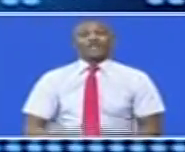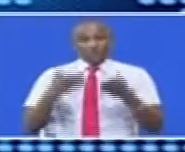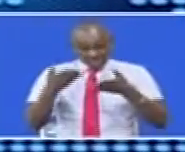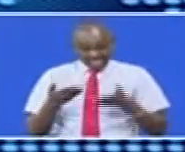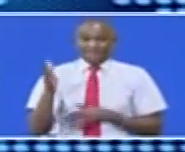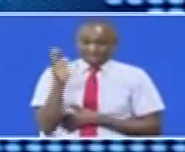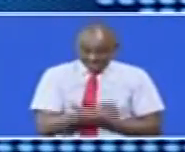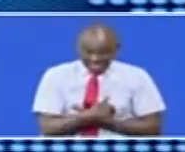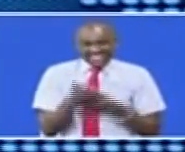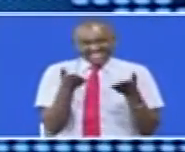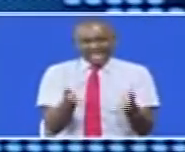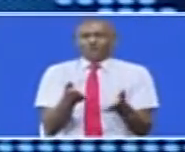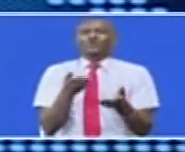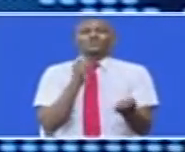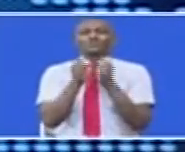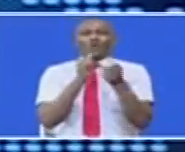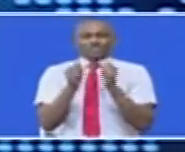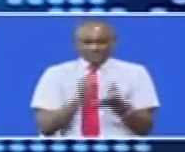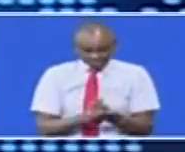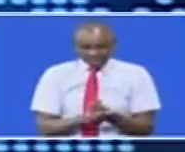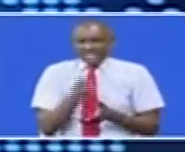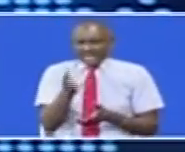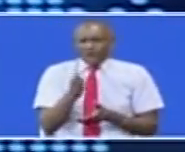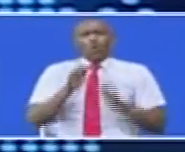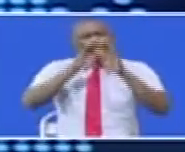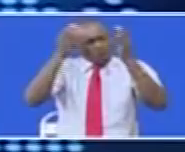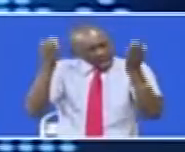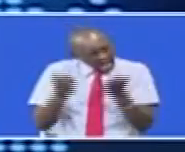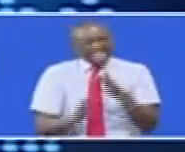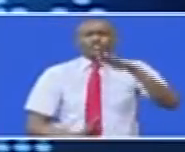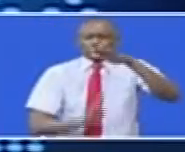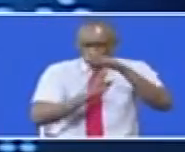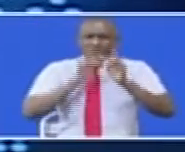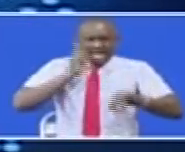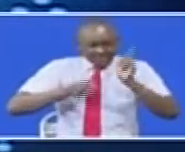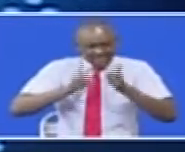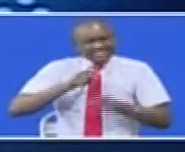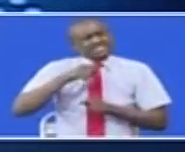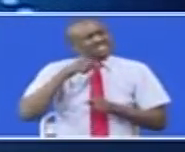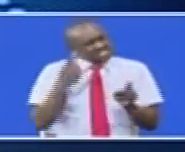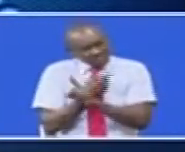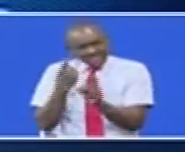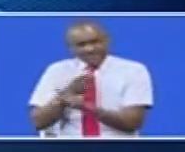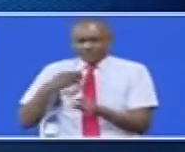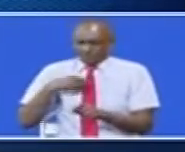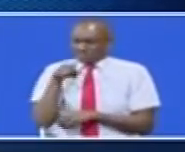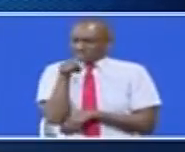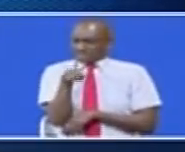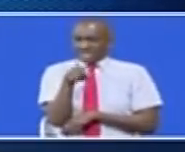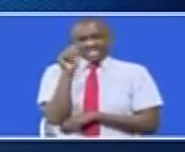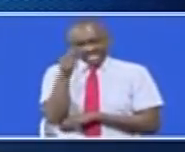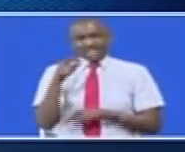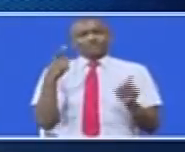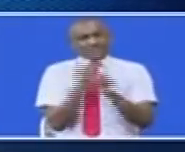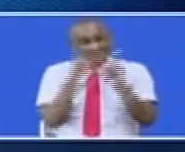Welcome back, and let's now talk sports. World-beating athletes, among them Berlin Marathon winner Eliud Kipchoge, 2012 Boston